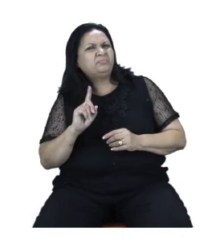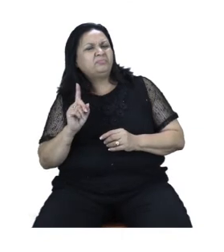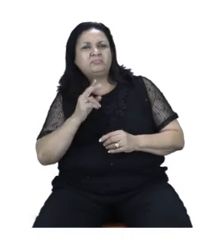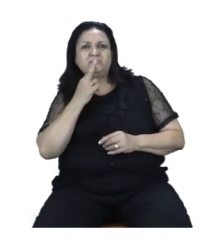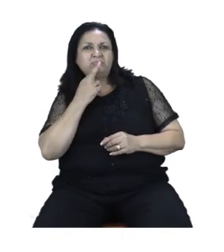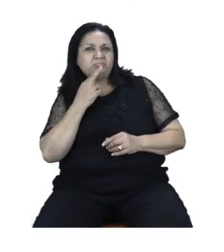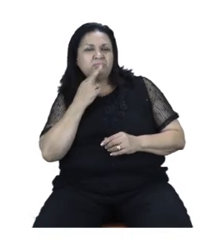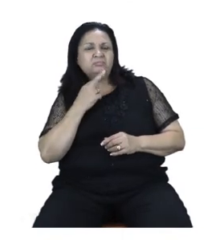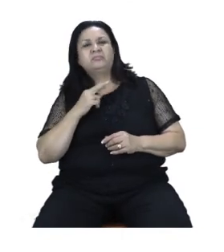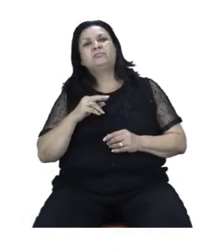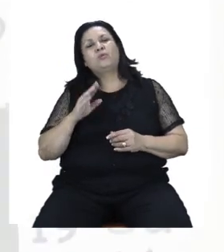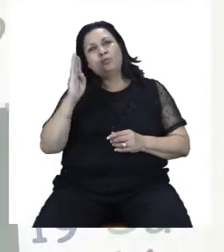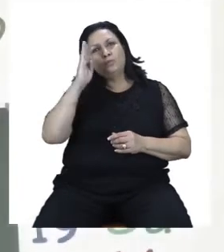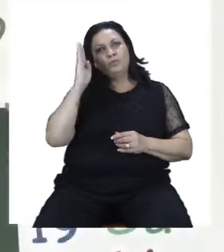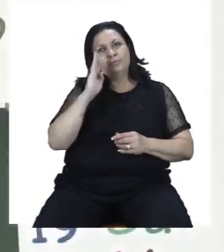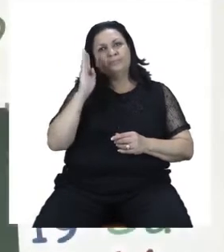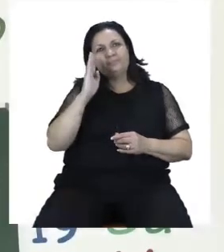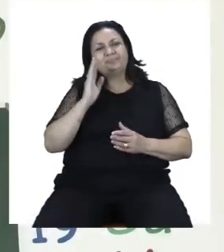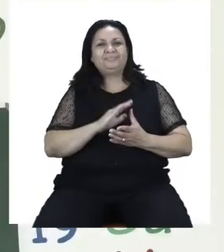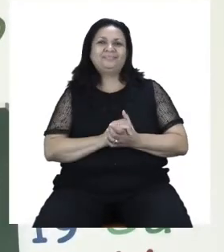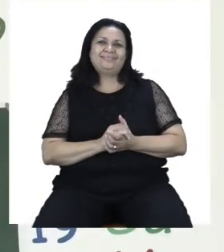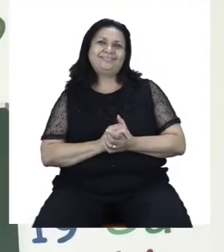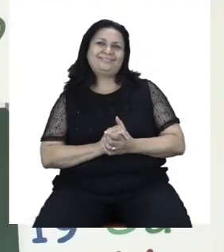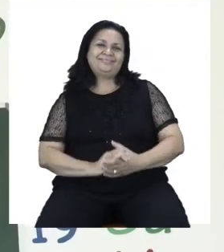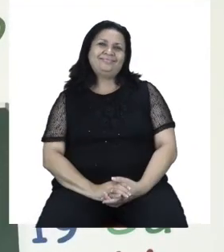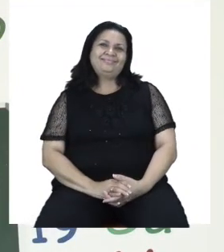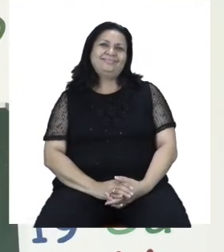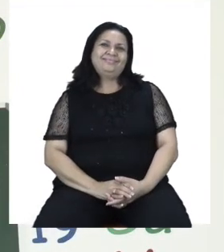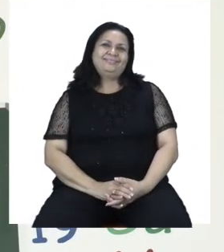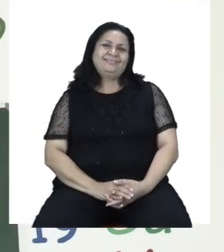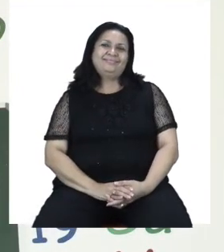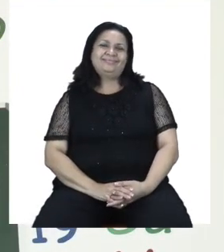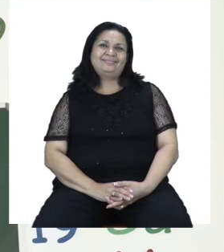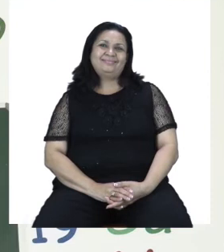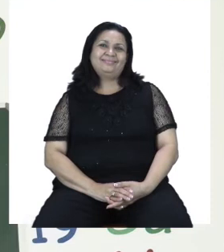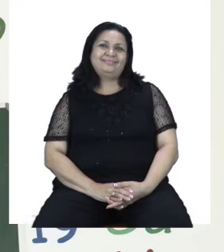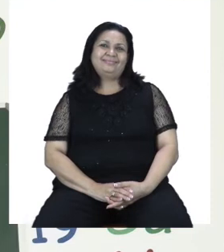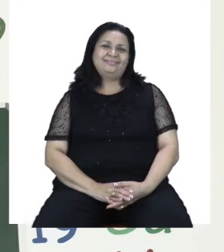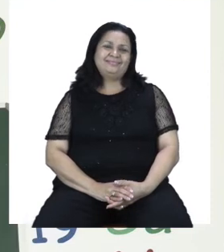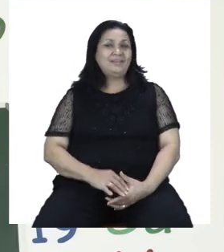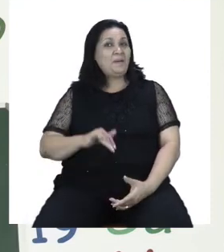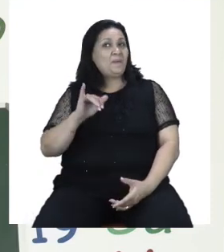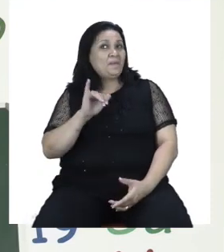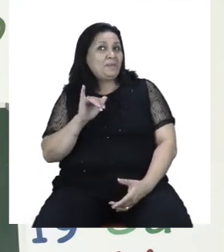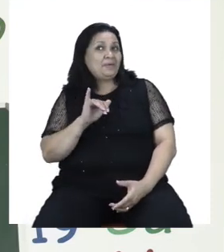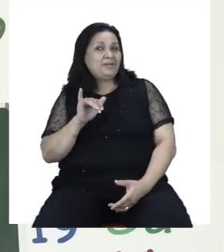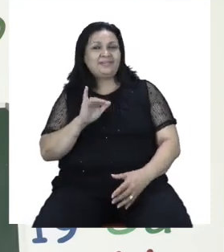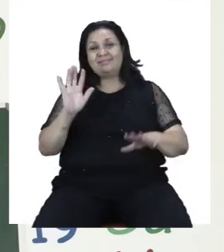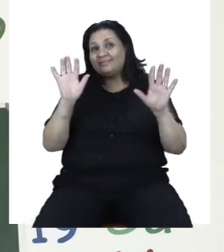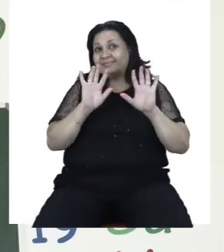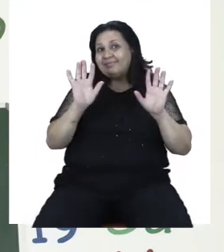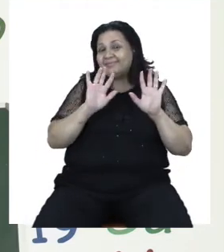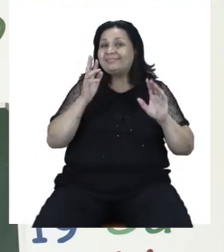red or blue colors. So we are going to find out which one we are going to be coloring with red